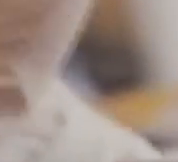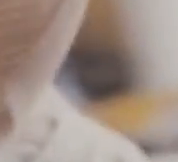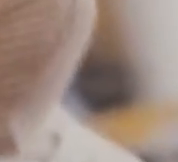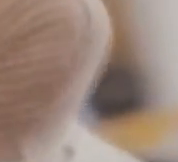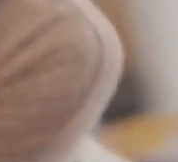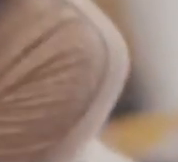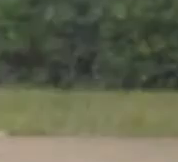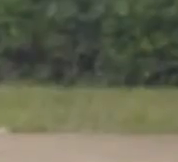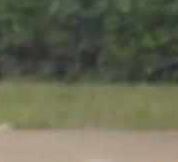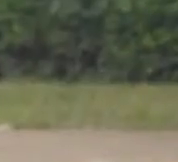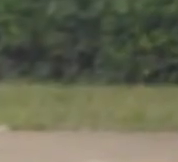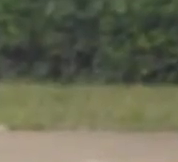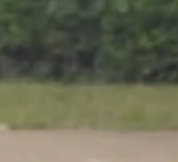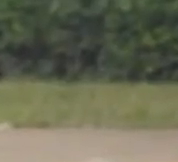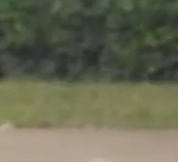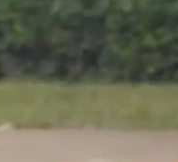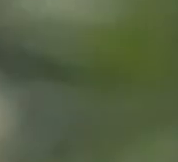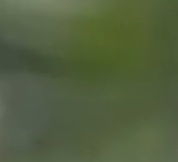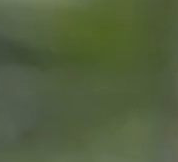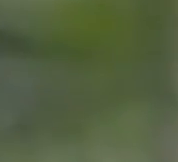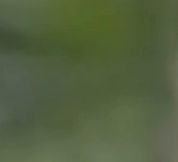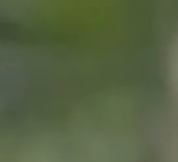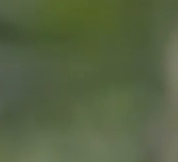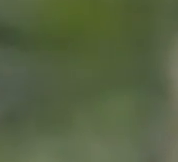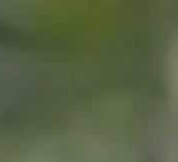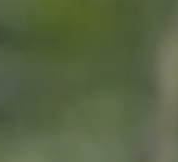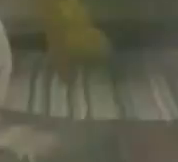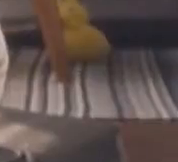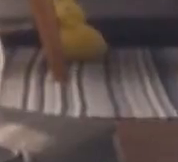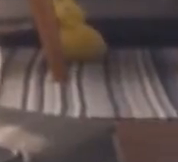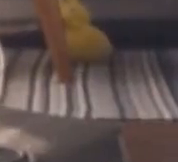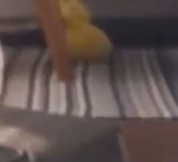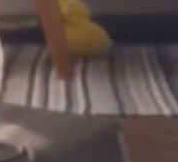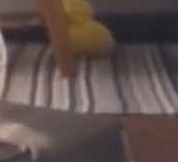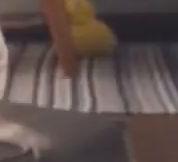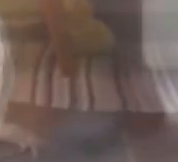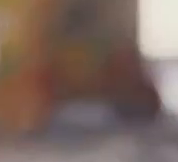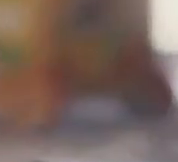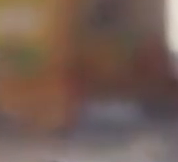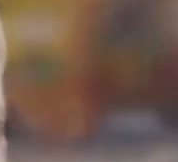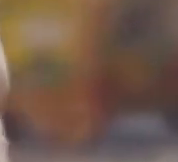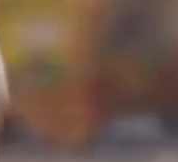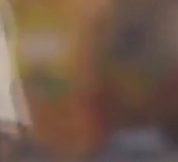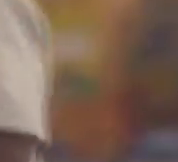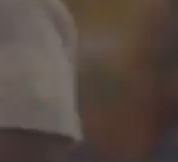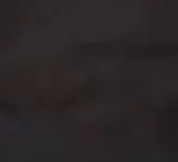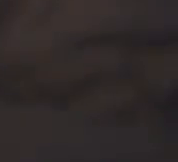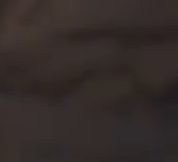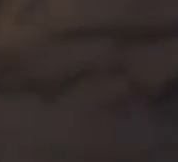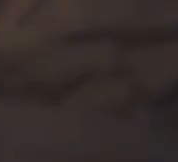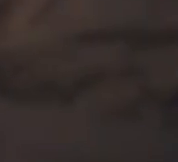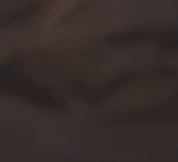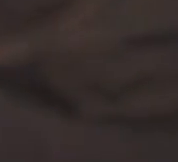when to be tough and when to be gentle. Tough,